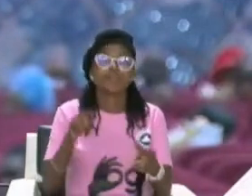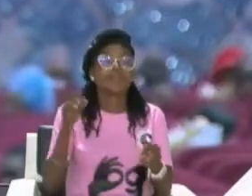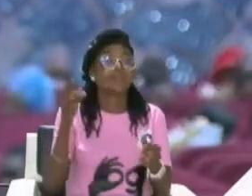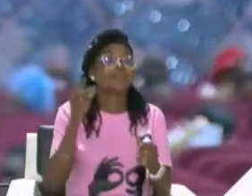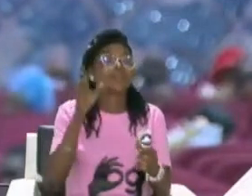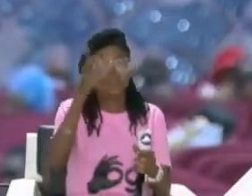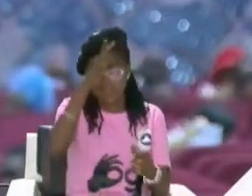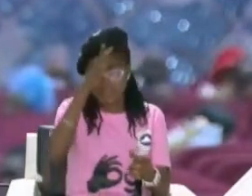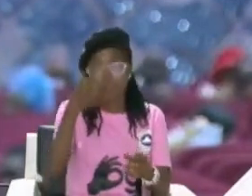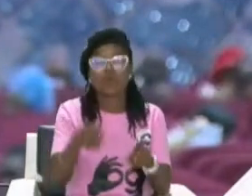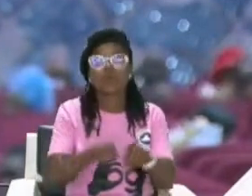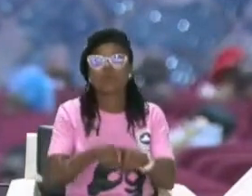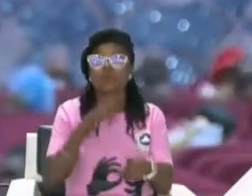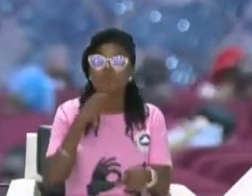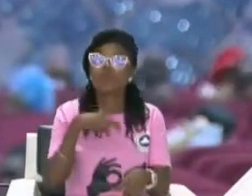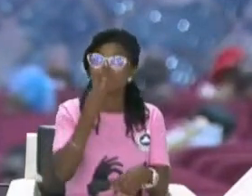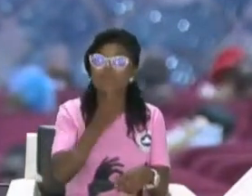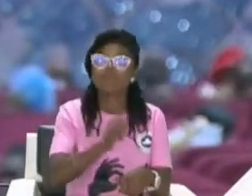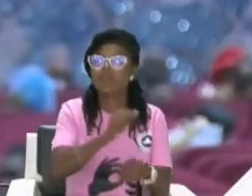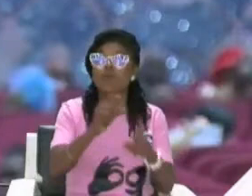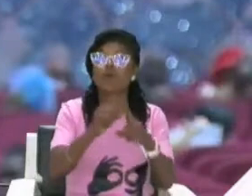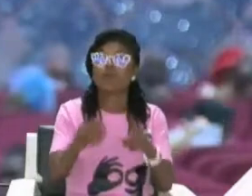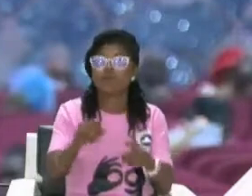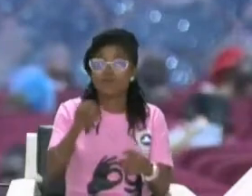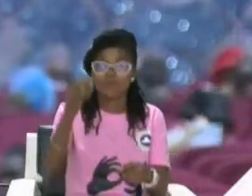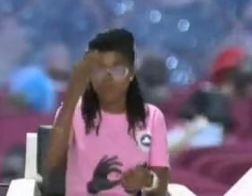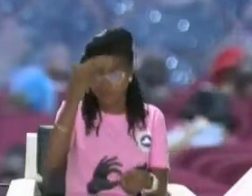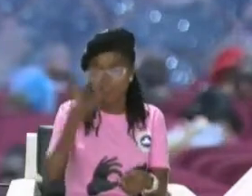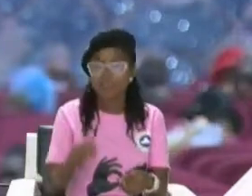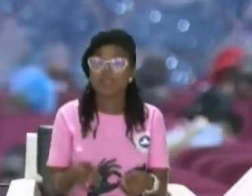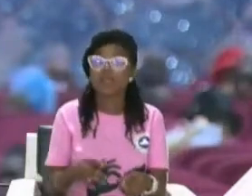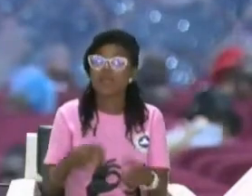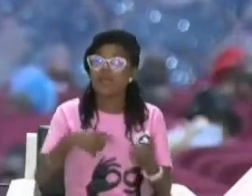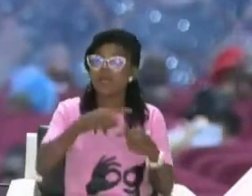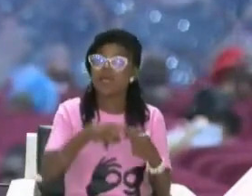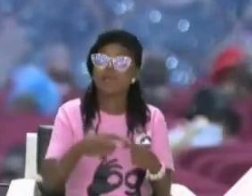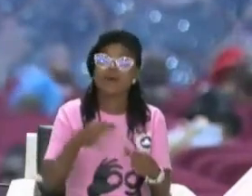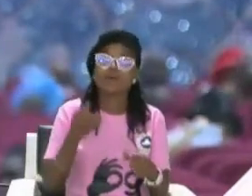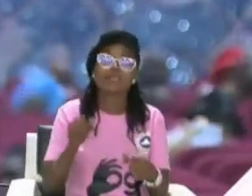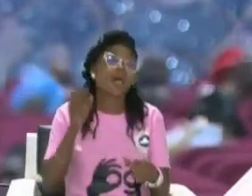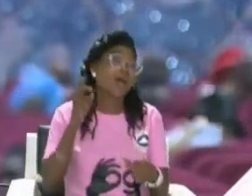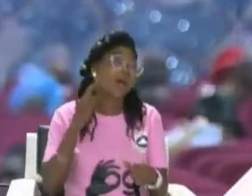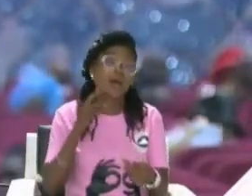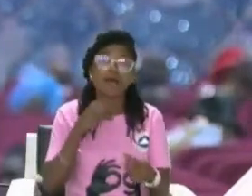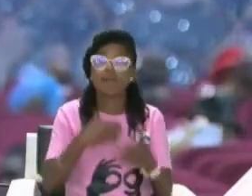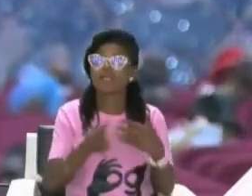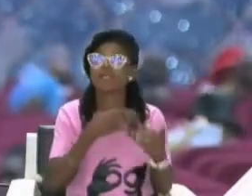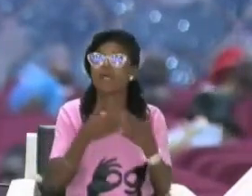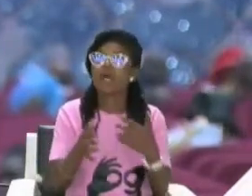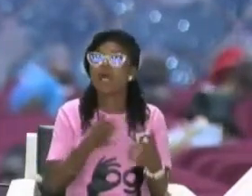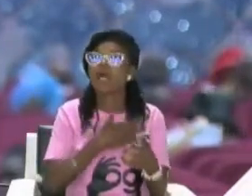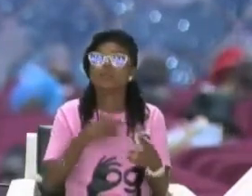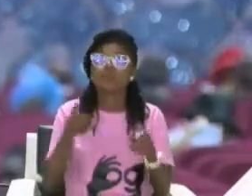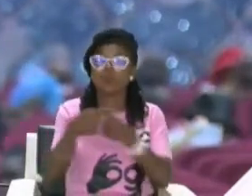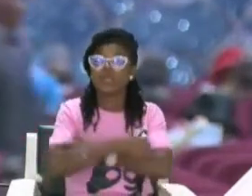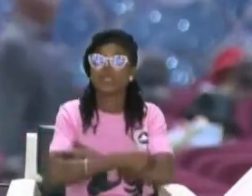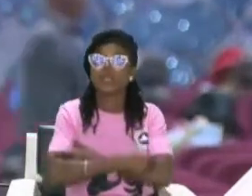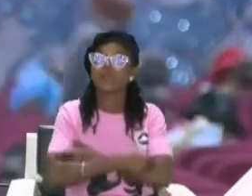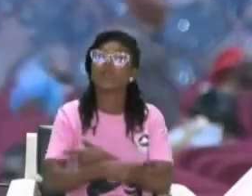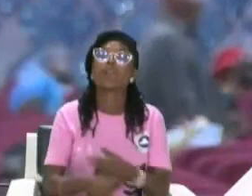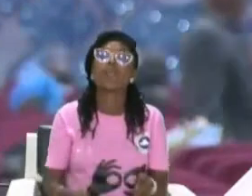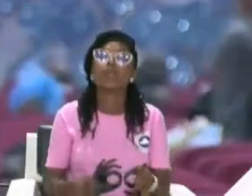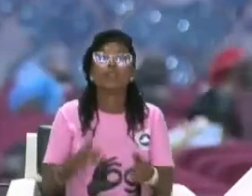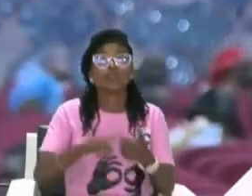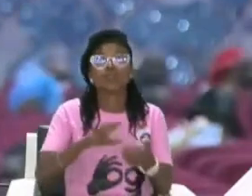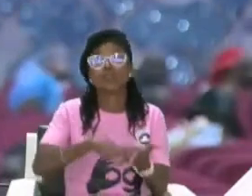knowledge about someone experiencing body weakness, and she held on to the word. Today, to the glory